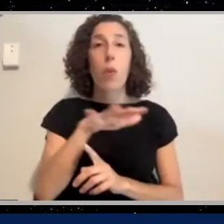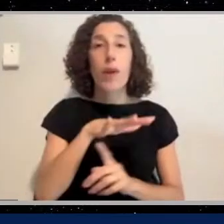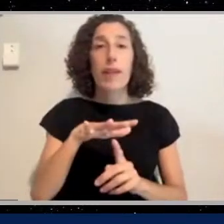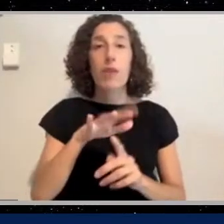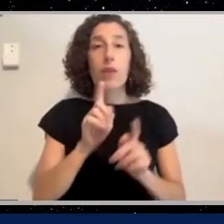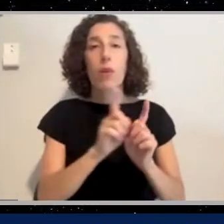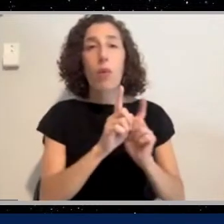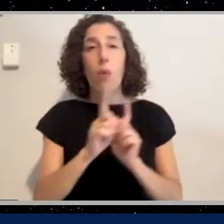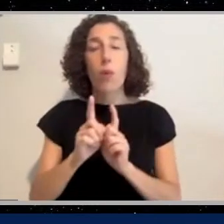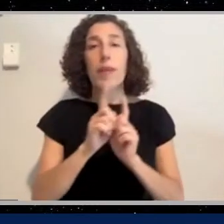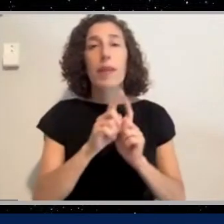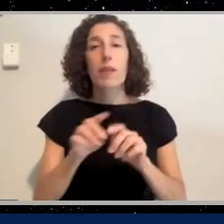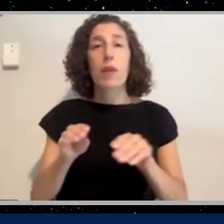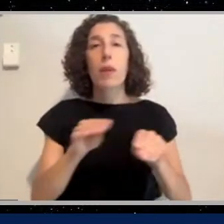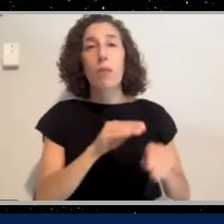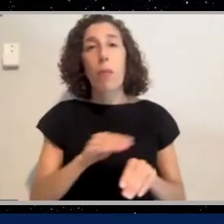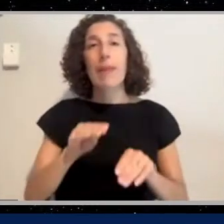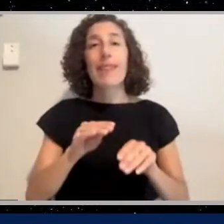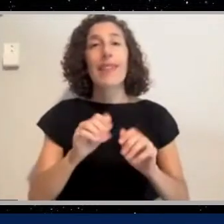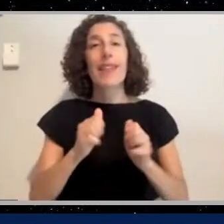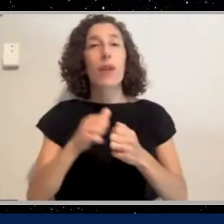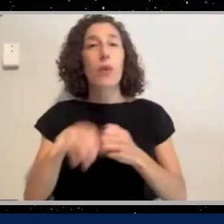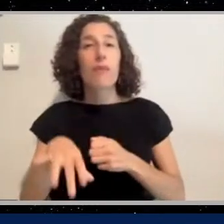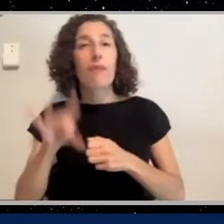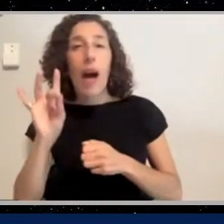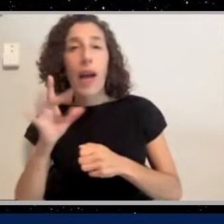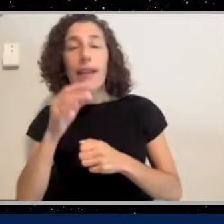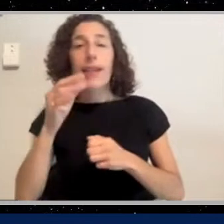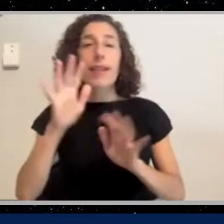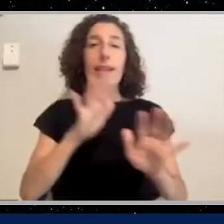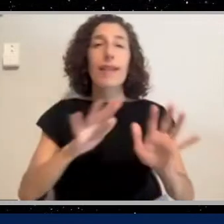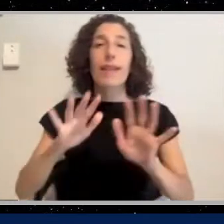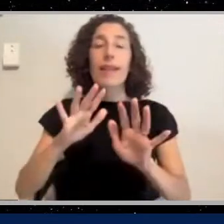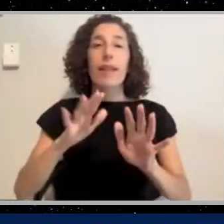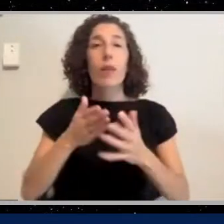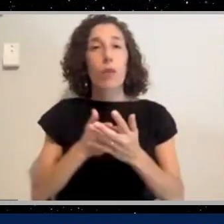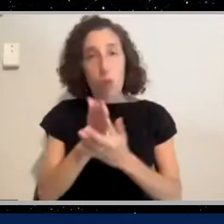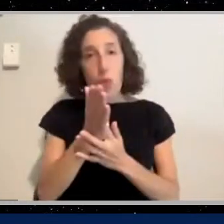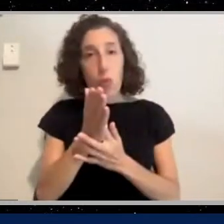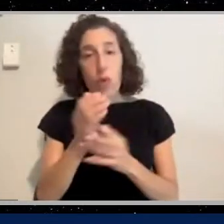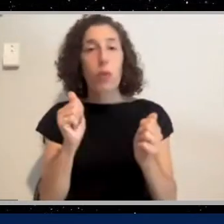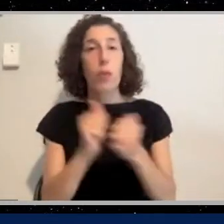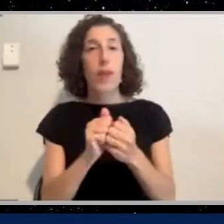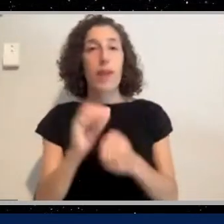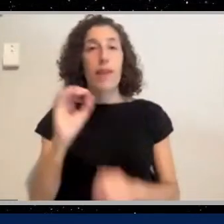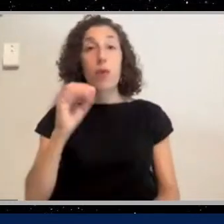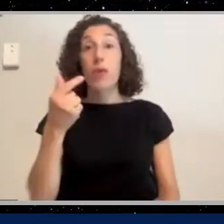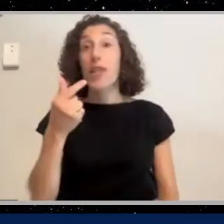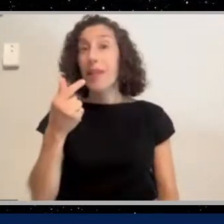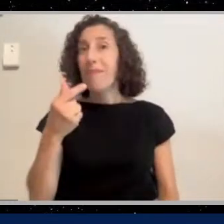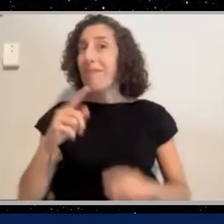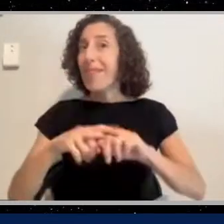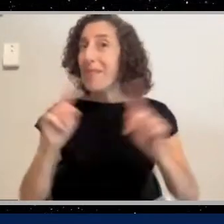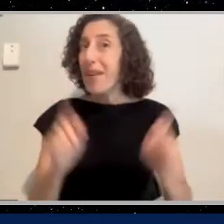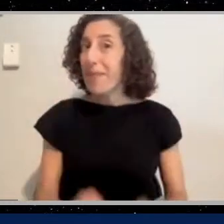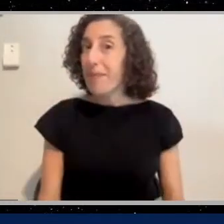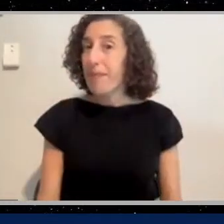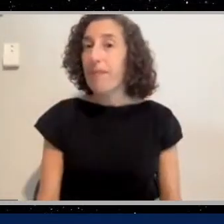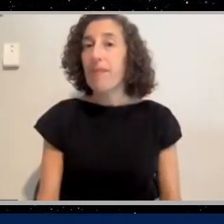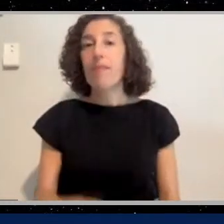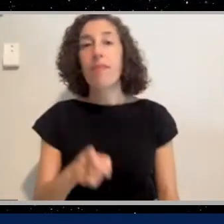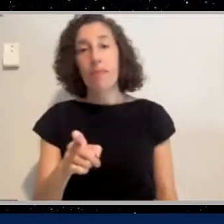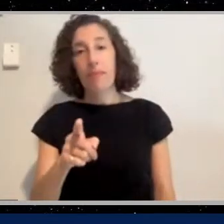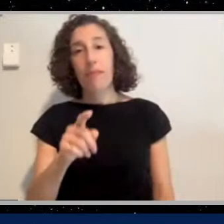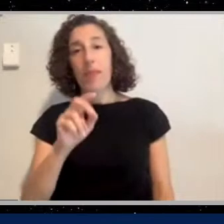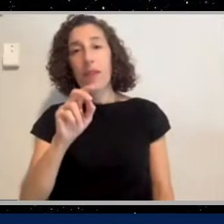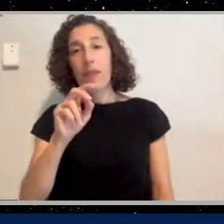can you maintain that sense of orientation in zero G? Yeah, because I would imagine it's also very